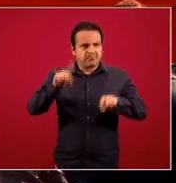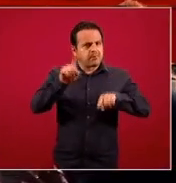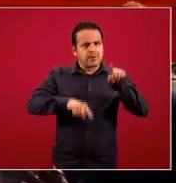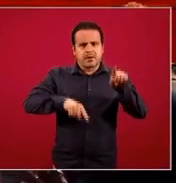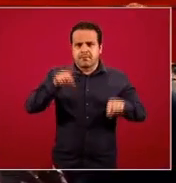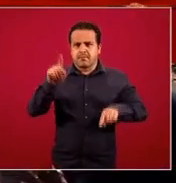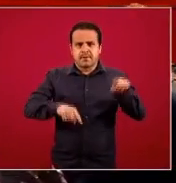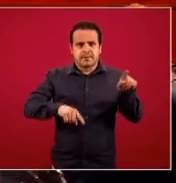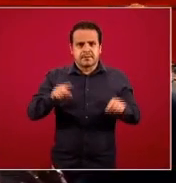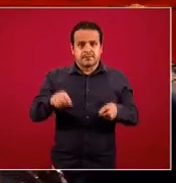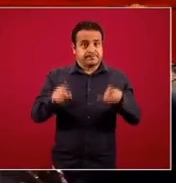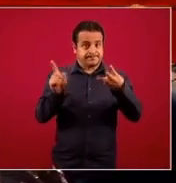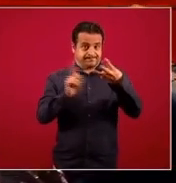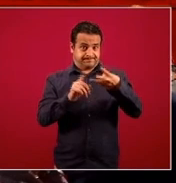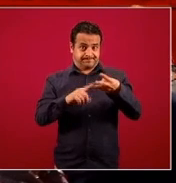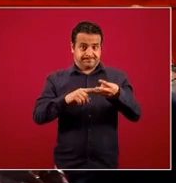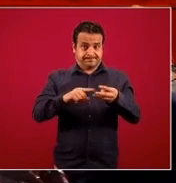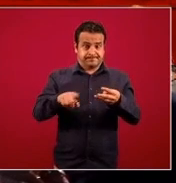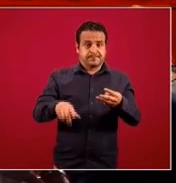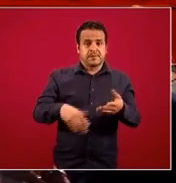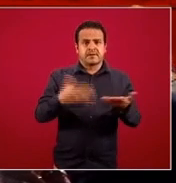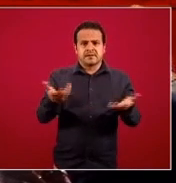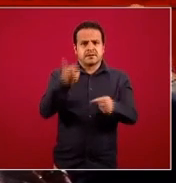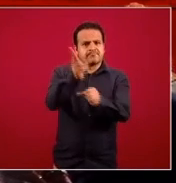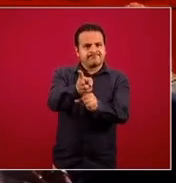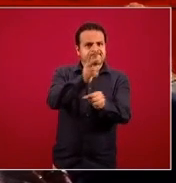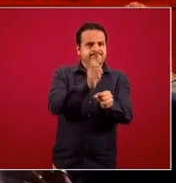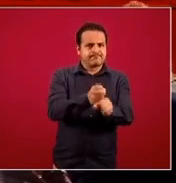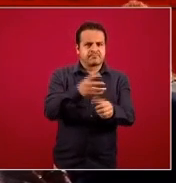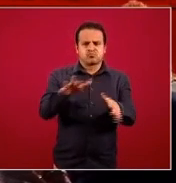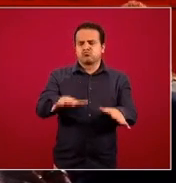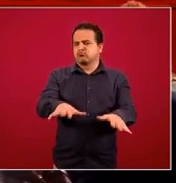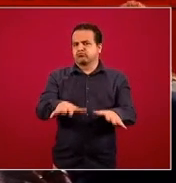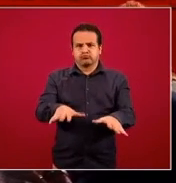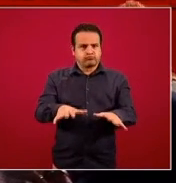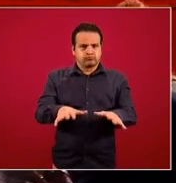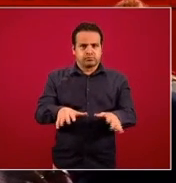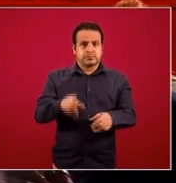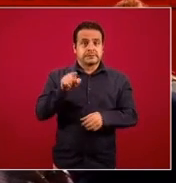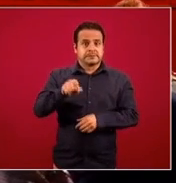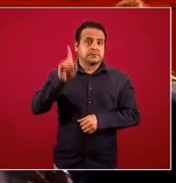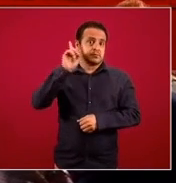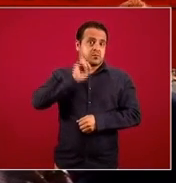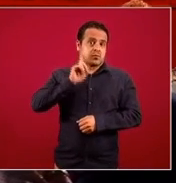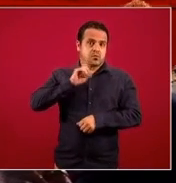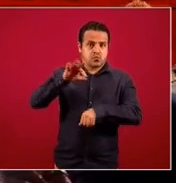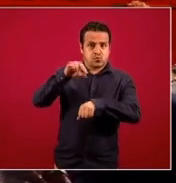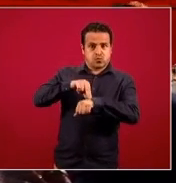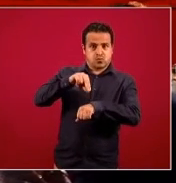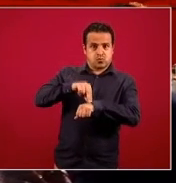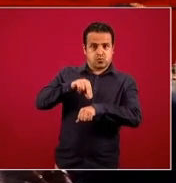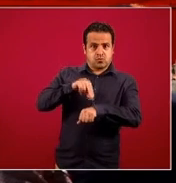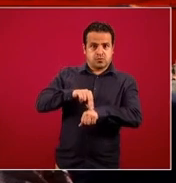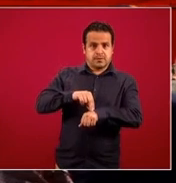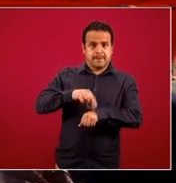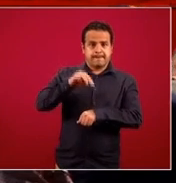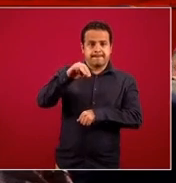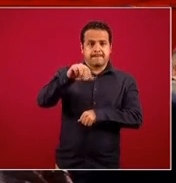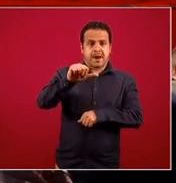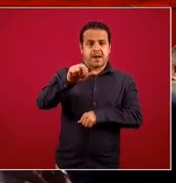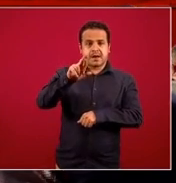then third, we have a very important guest today that we are always very happy to see, who